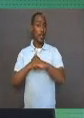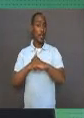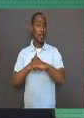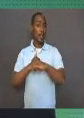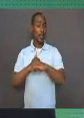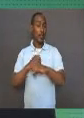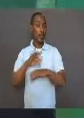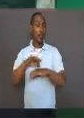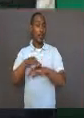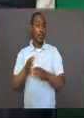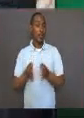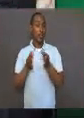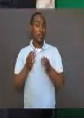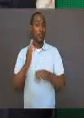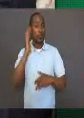infectious diseases.